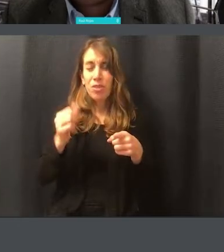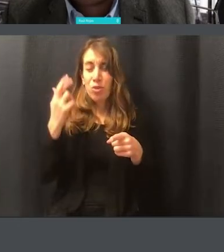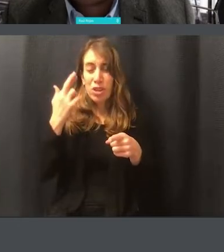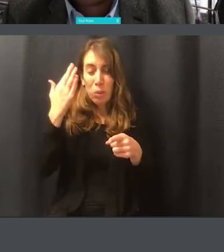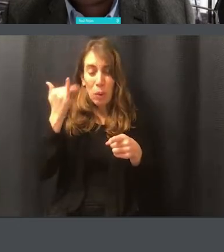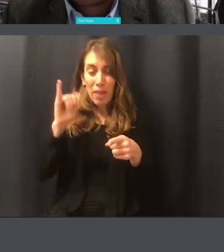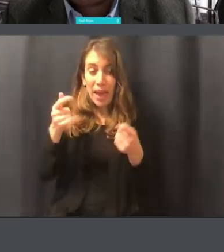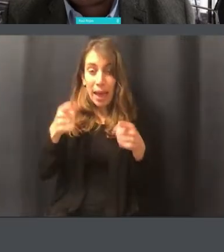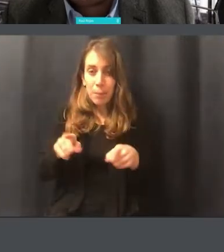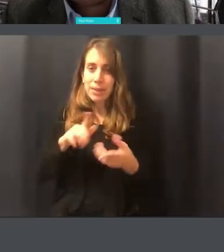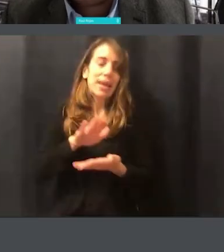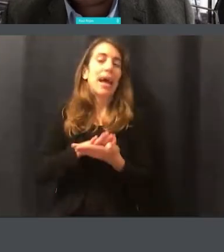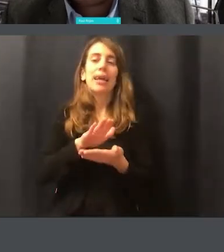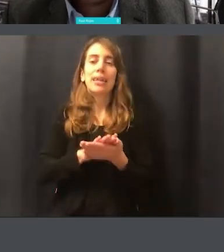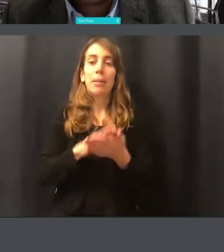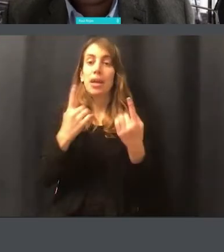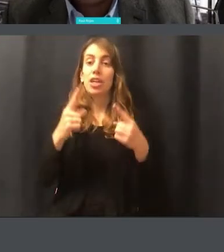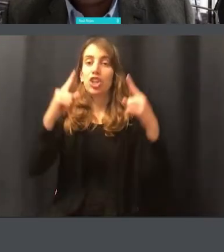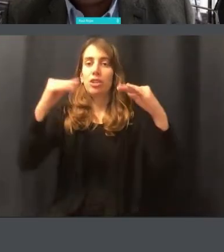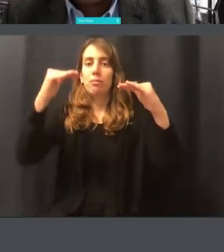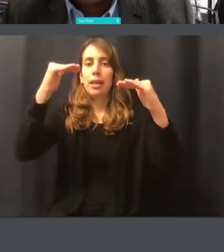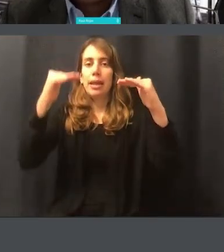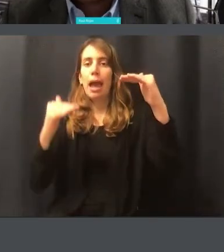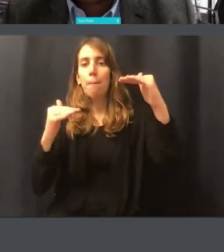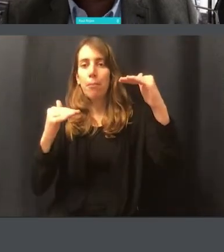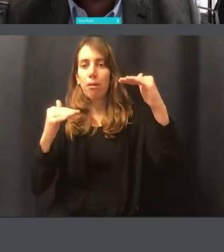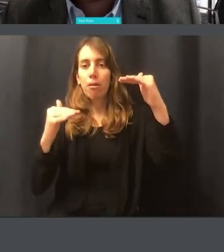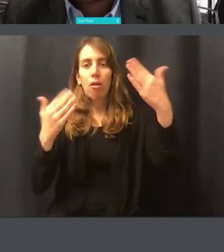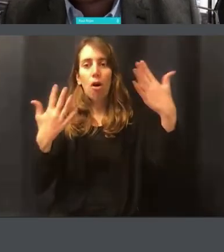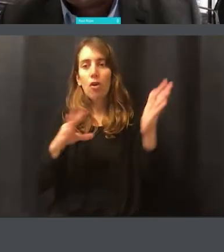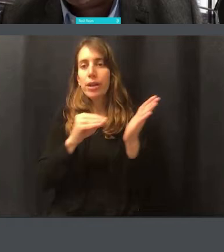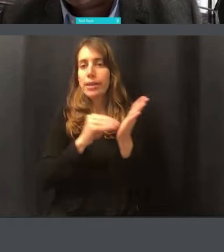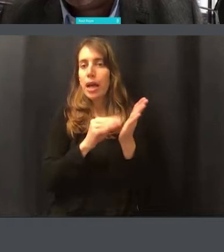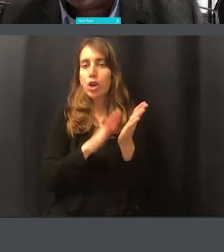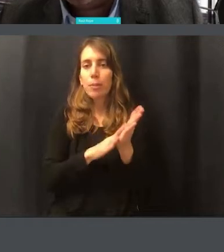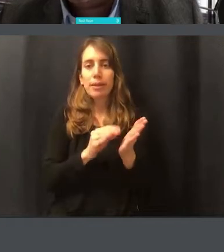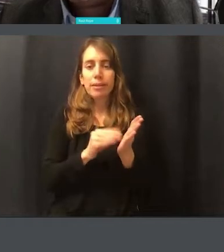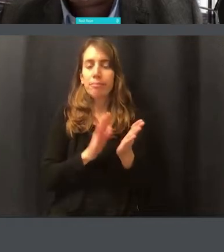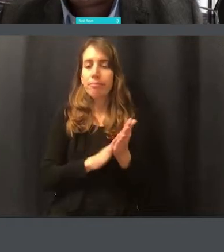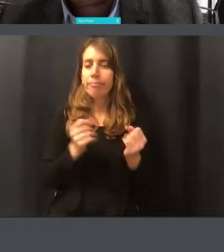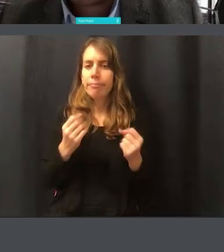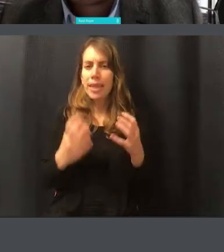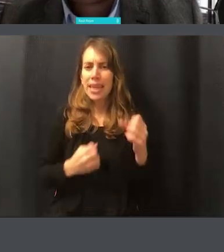been documented for many years and does not seem to be improving.